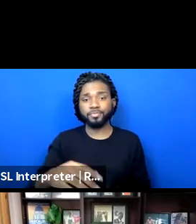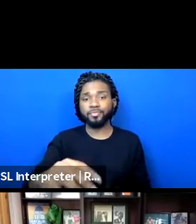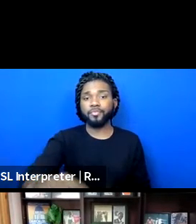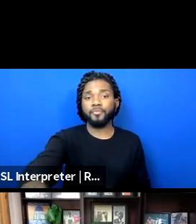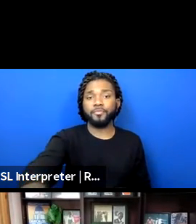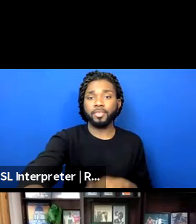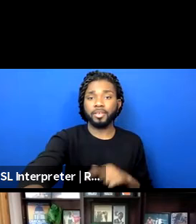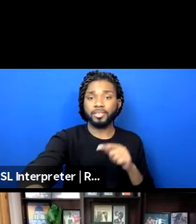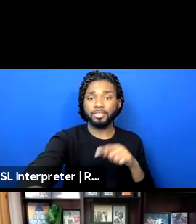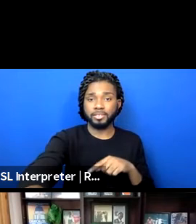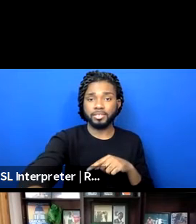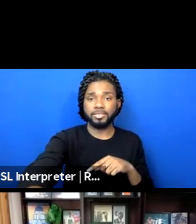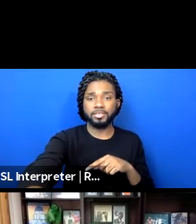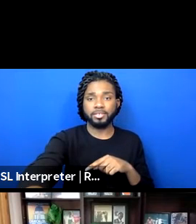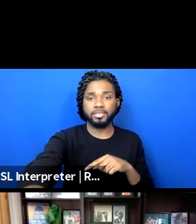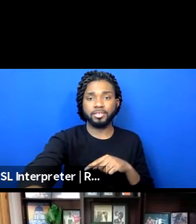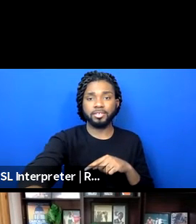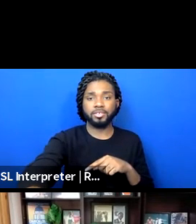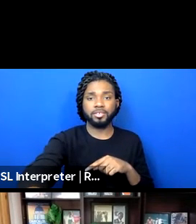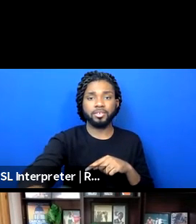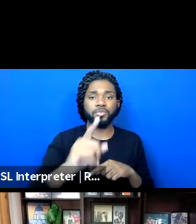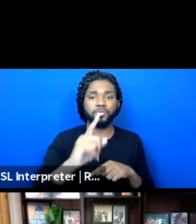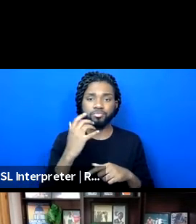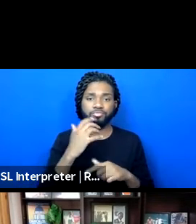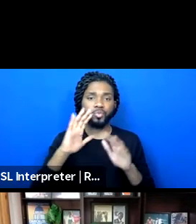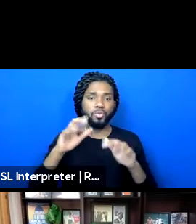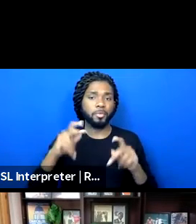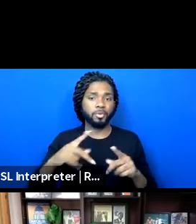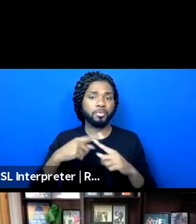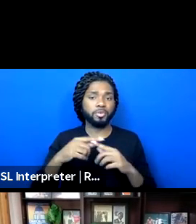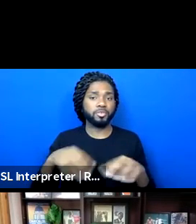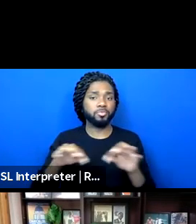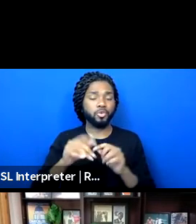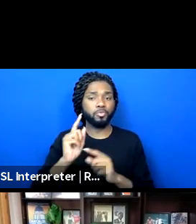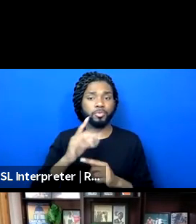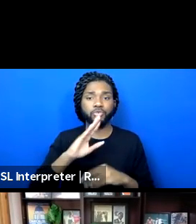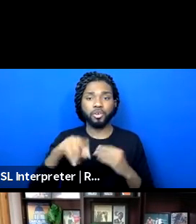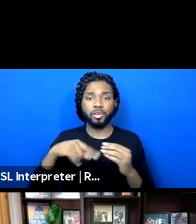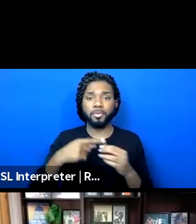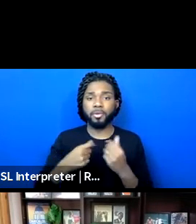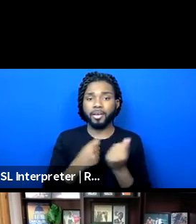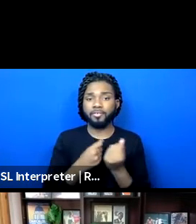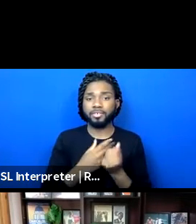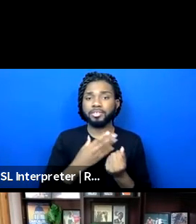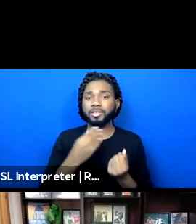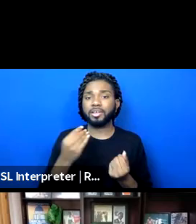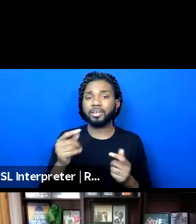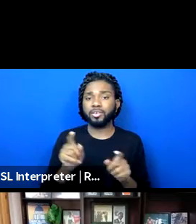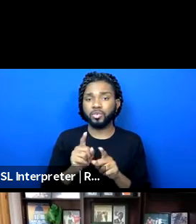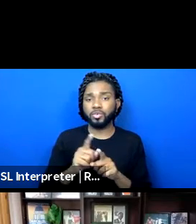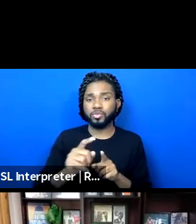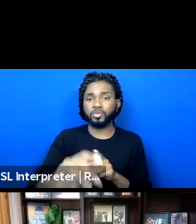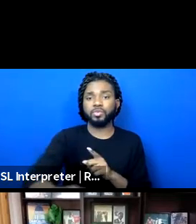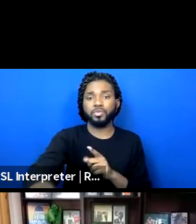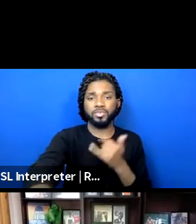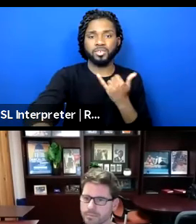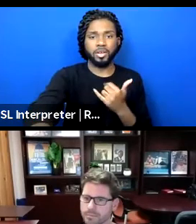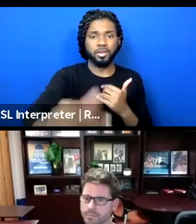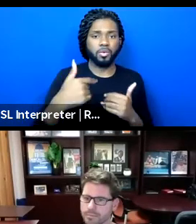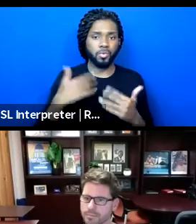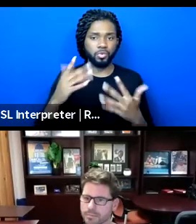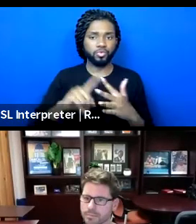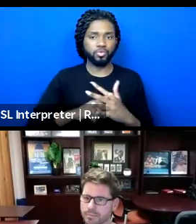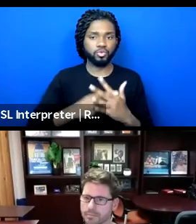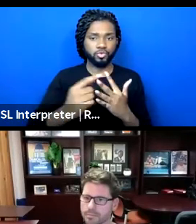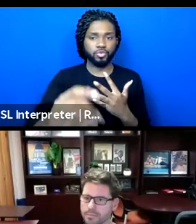really wonderful opportunity and an important moment to talk about advocacy. And so I'm going to get us started. I'm